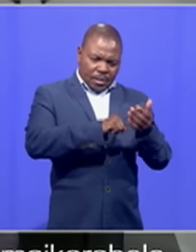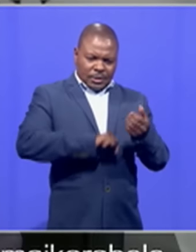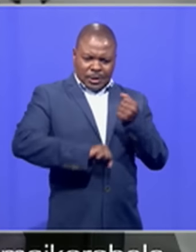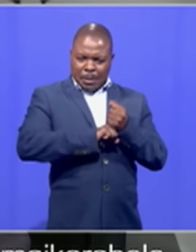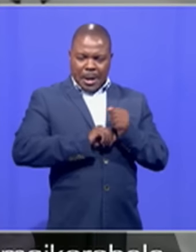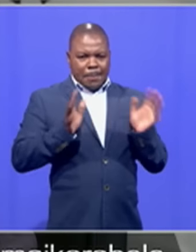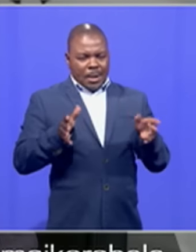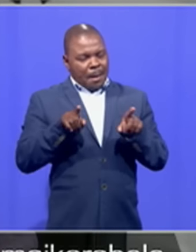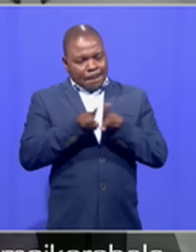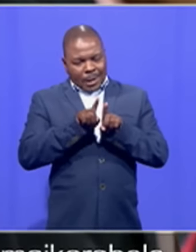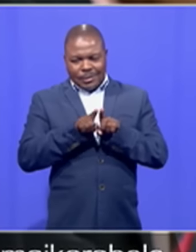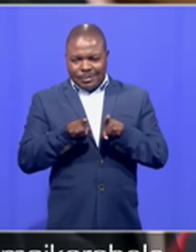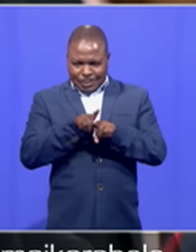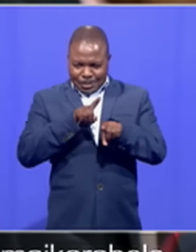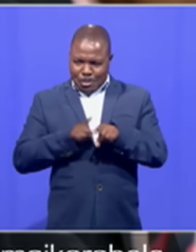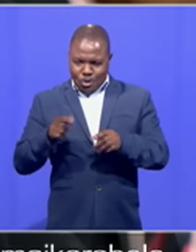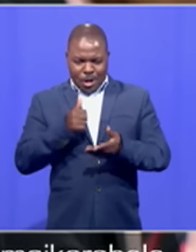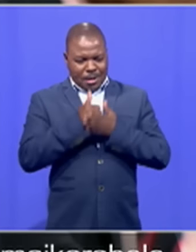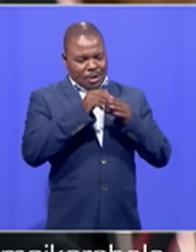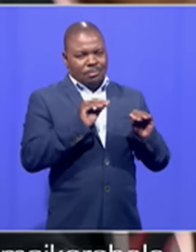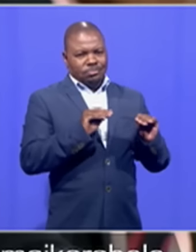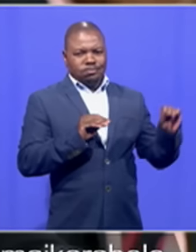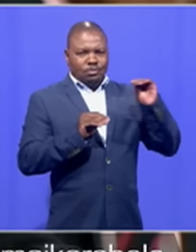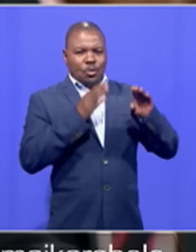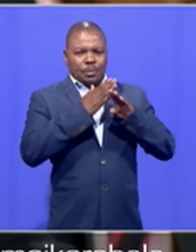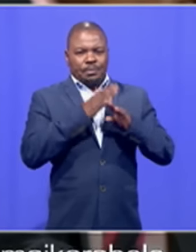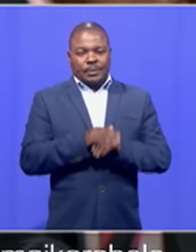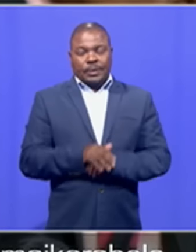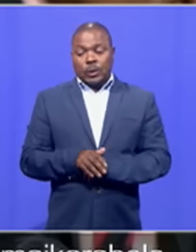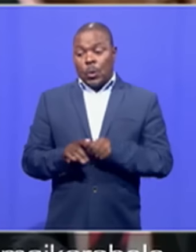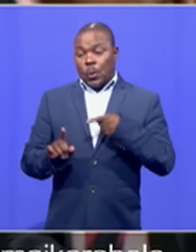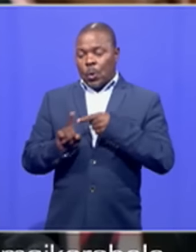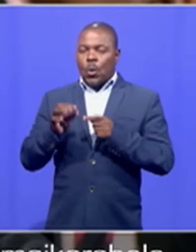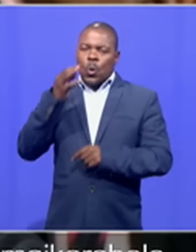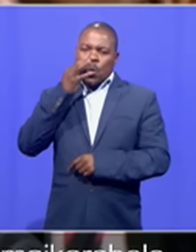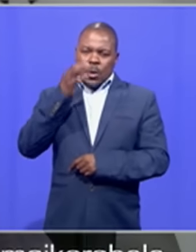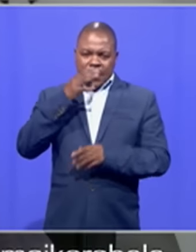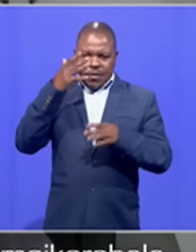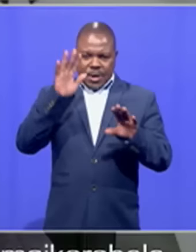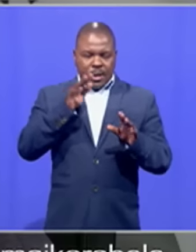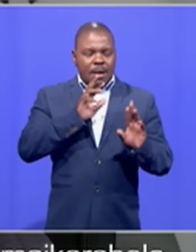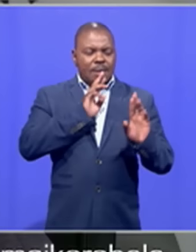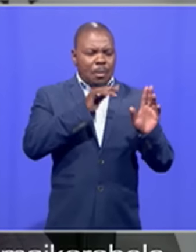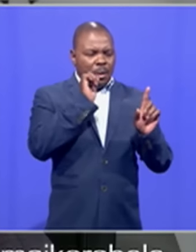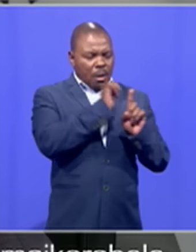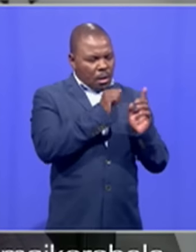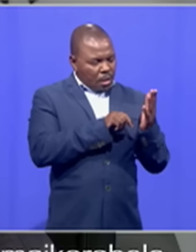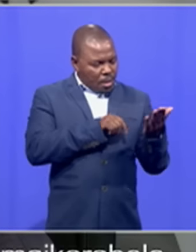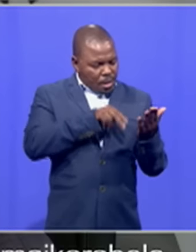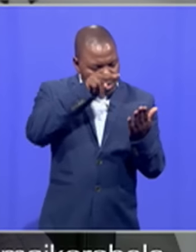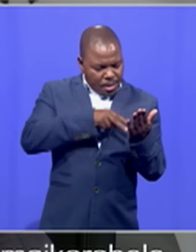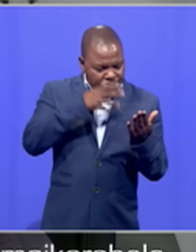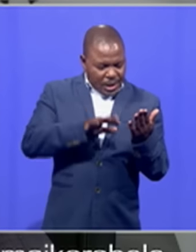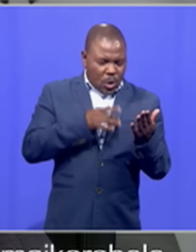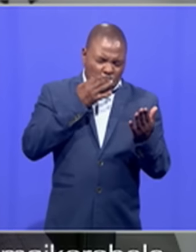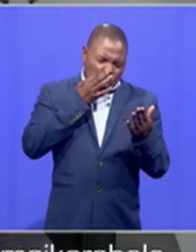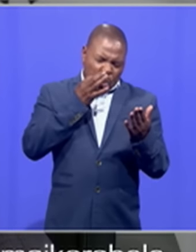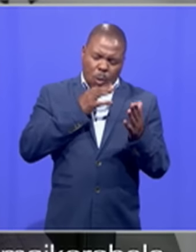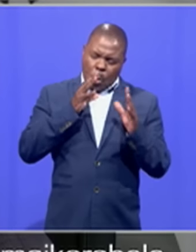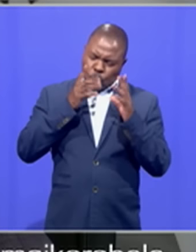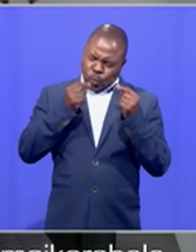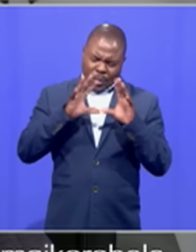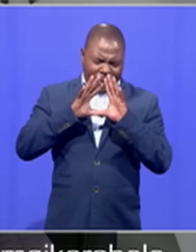you've also advanced me. Nciza o tšwetše pele a laetša gore o badile pego ya mokgwanazi fao a rego o tla dira sengwe le sengwe go